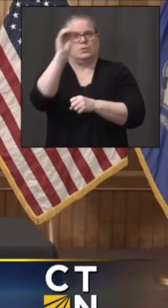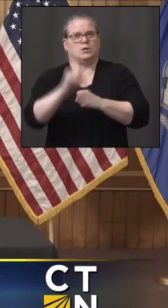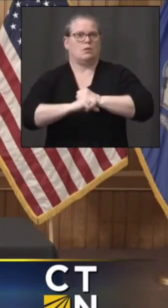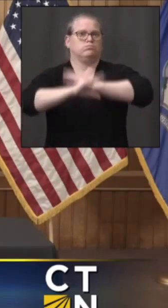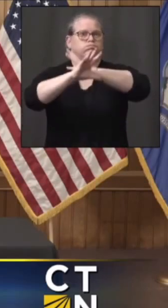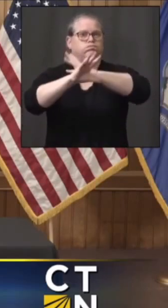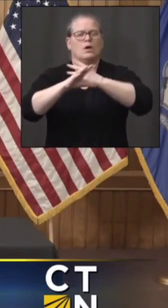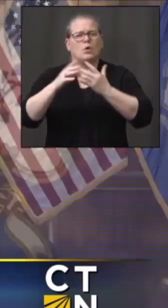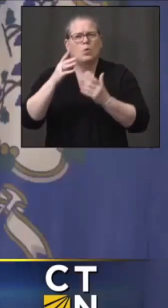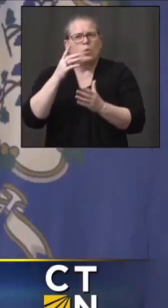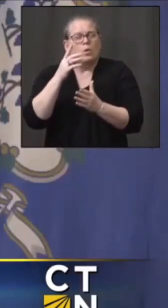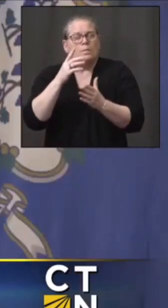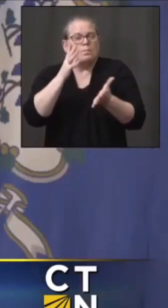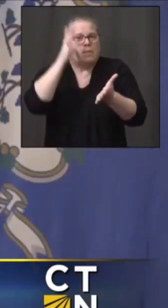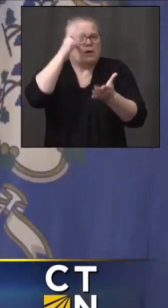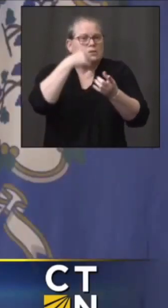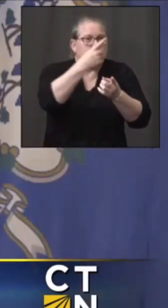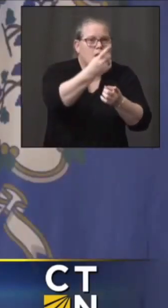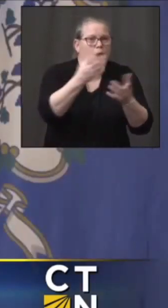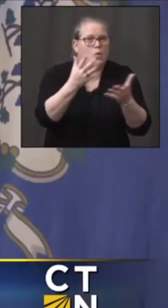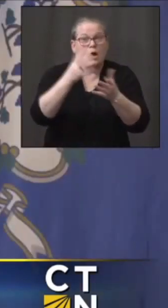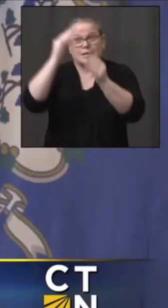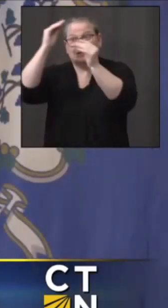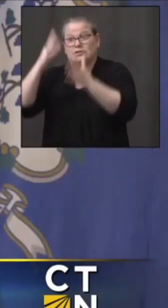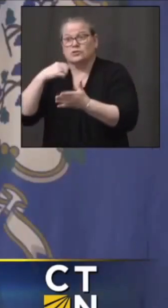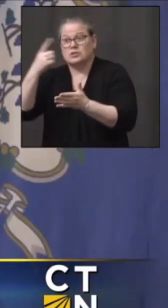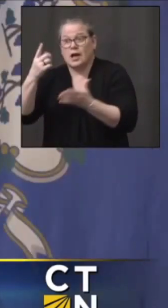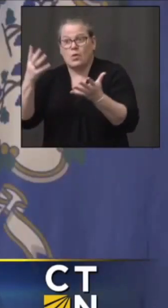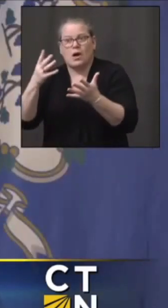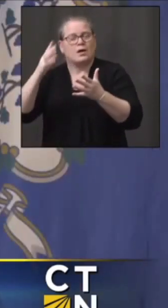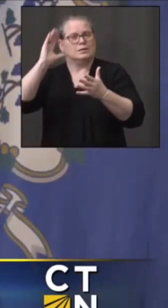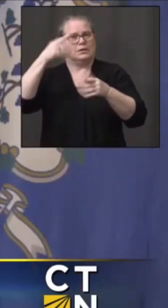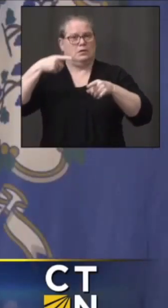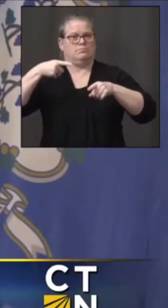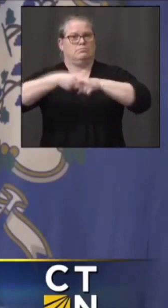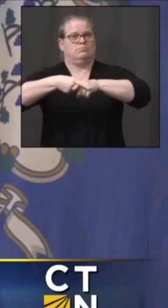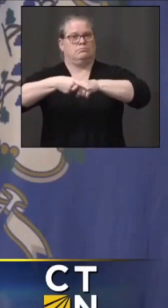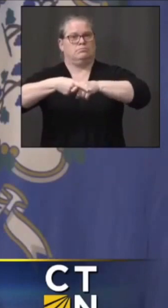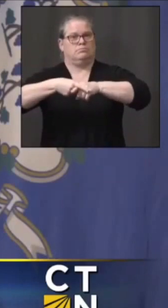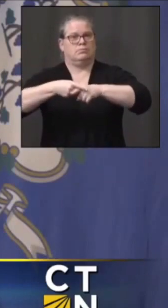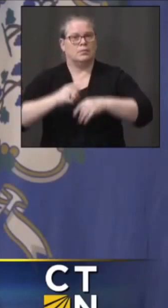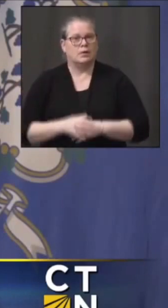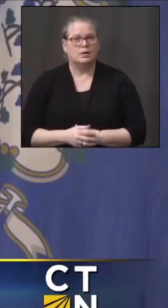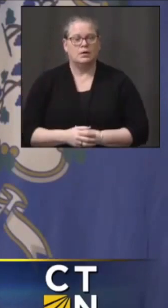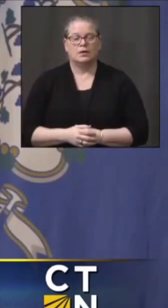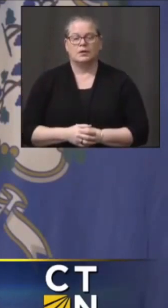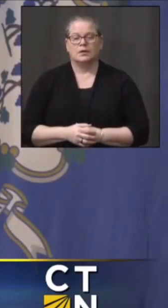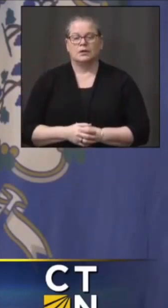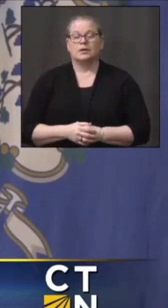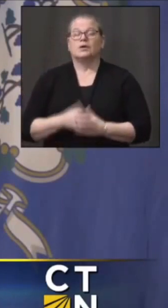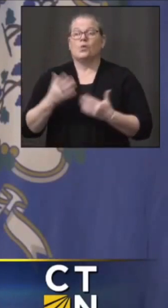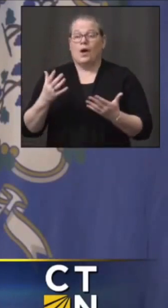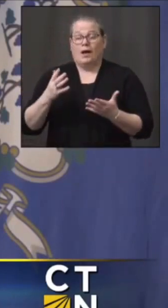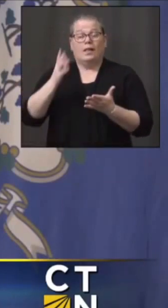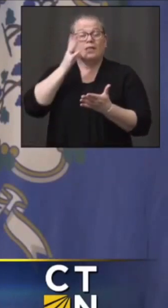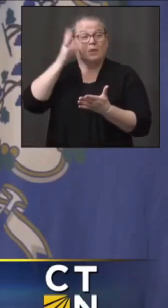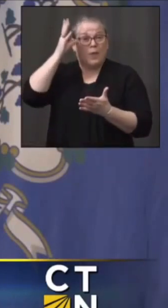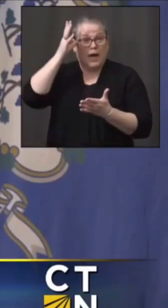Well, the parents and the kids, have the option of staying at home, full virtual,